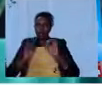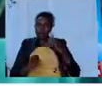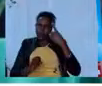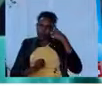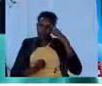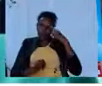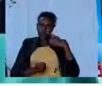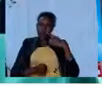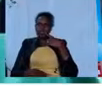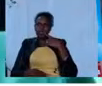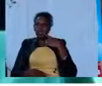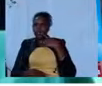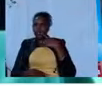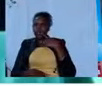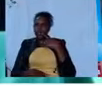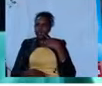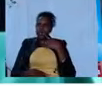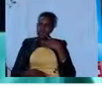mine. Oh, what a